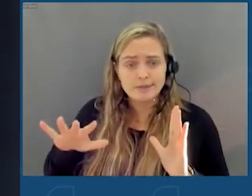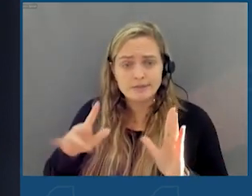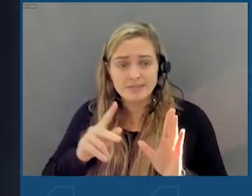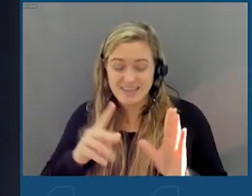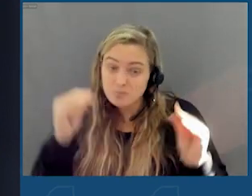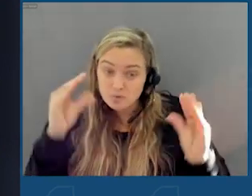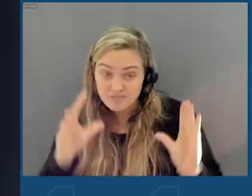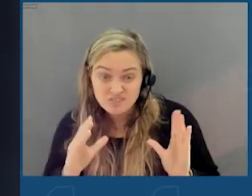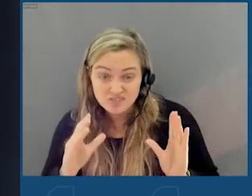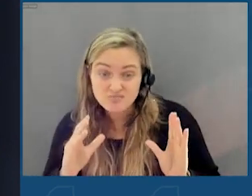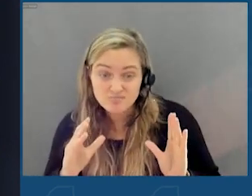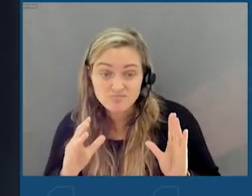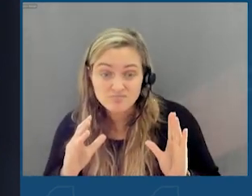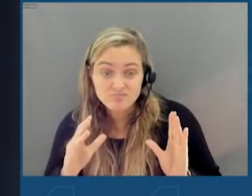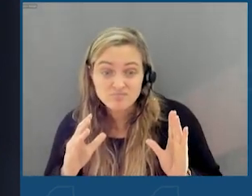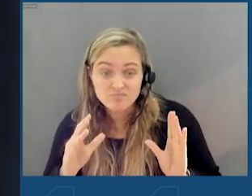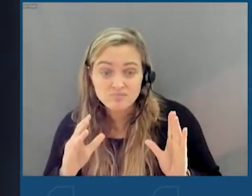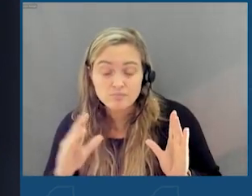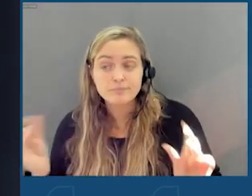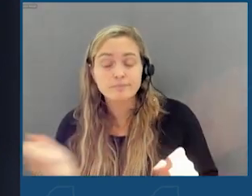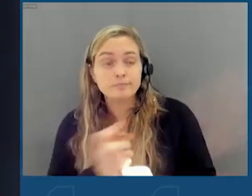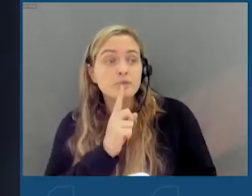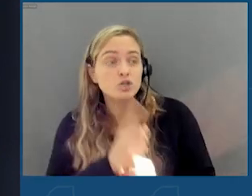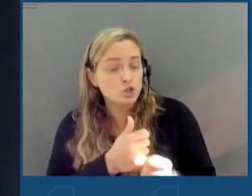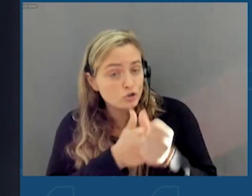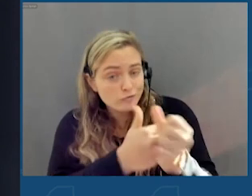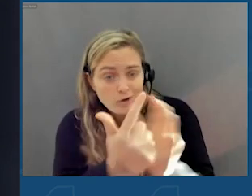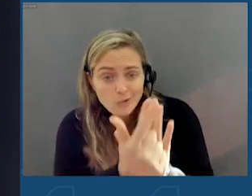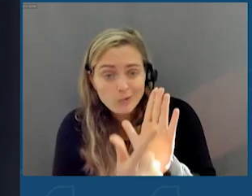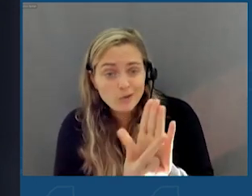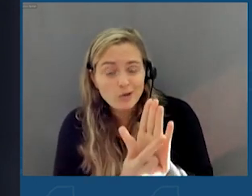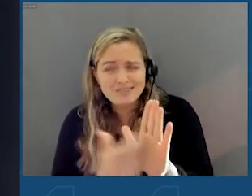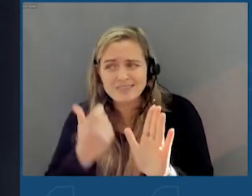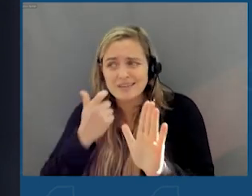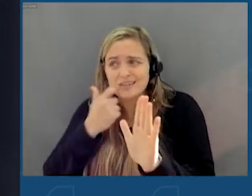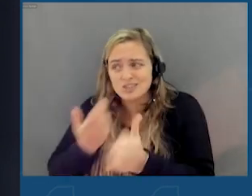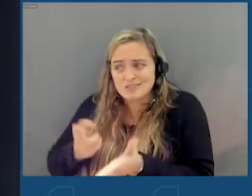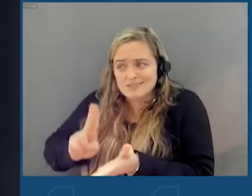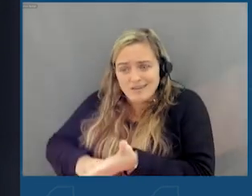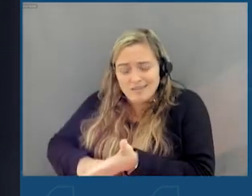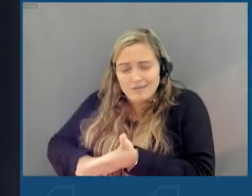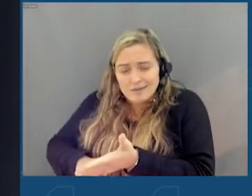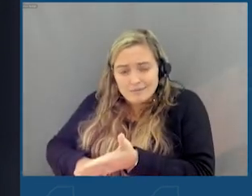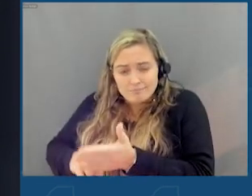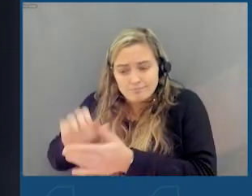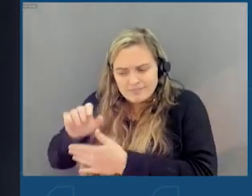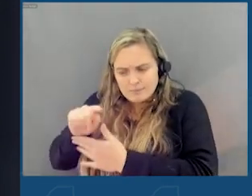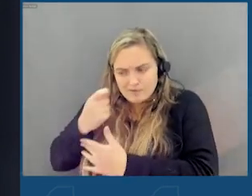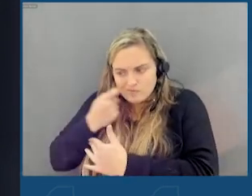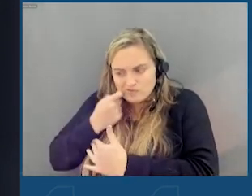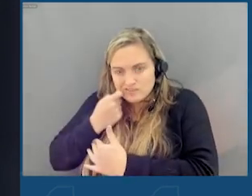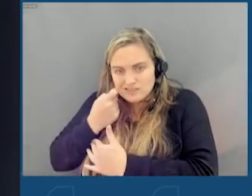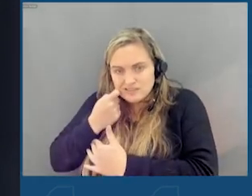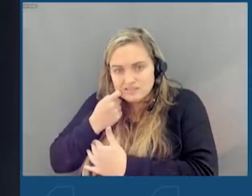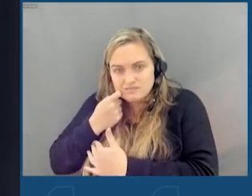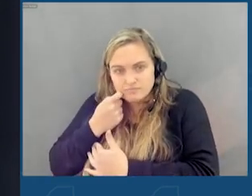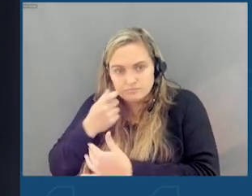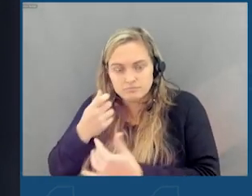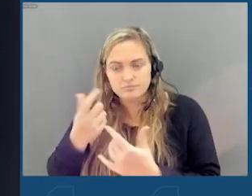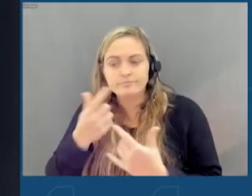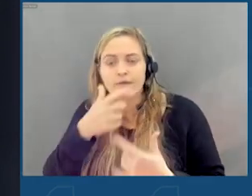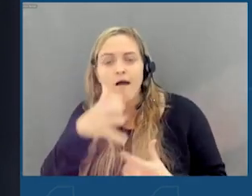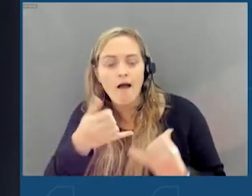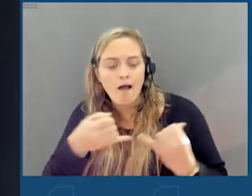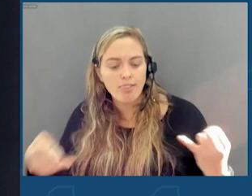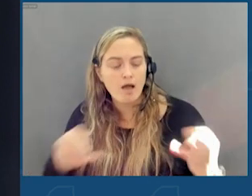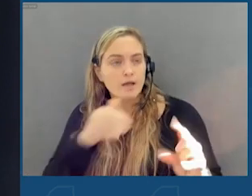professors, and to ensure that they're following the laws that I just signed in September to require that hotlines for hate and bias